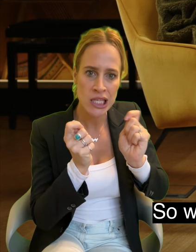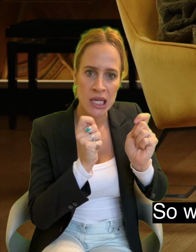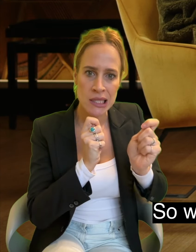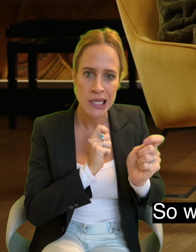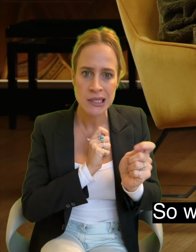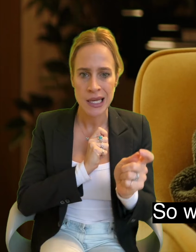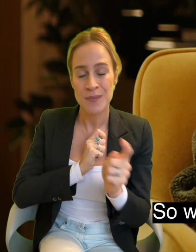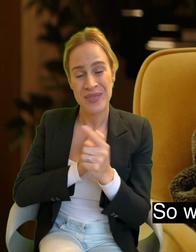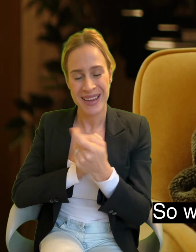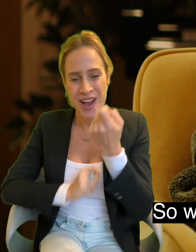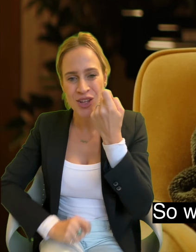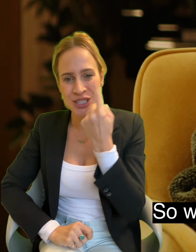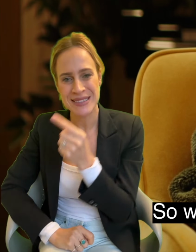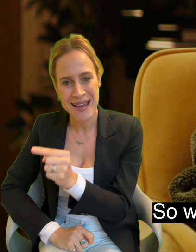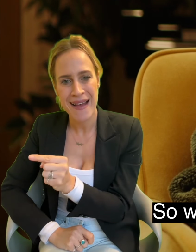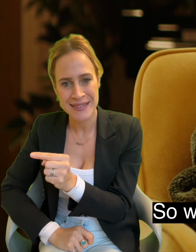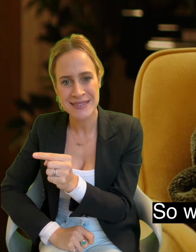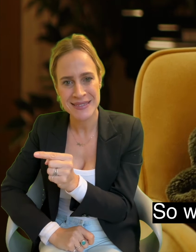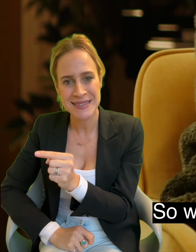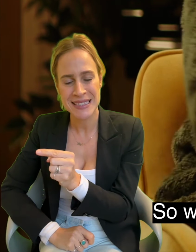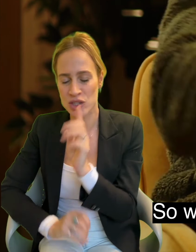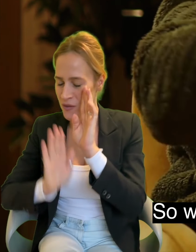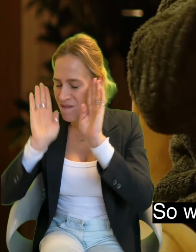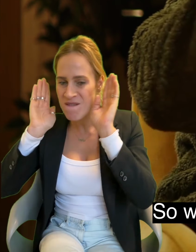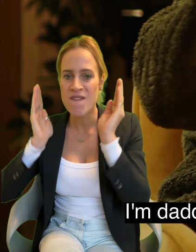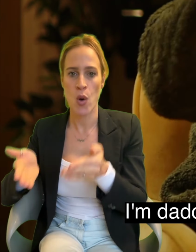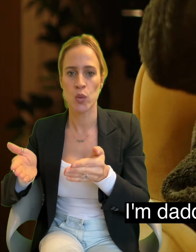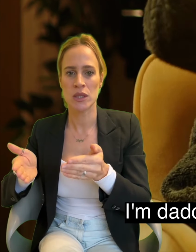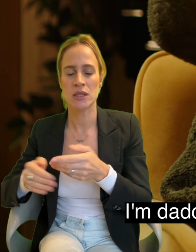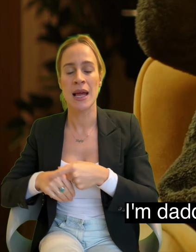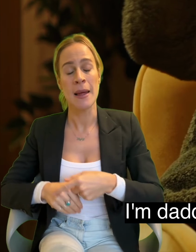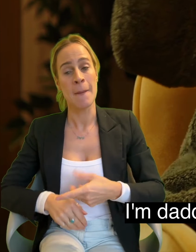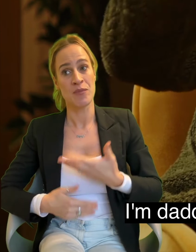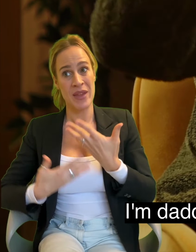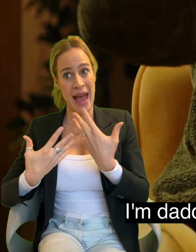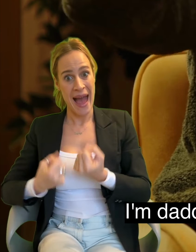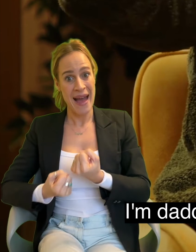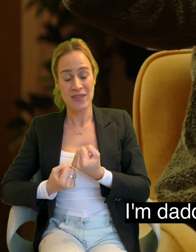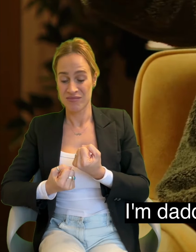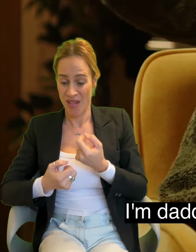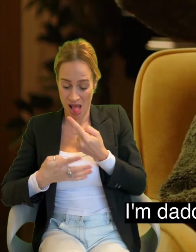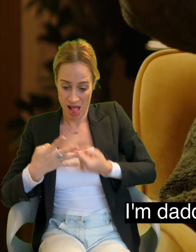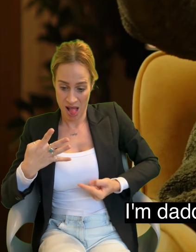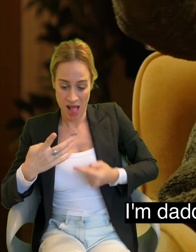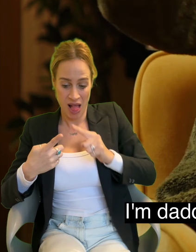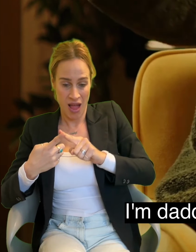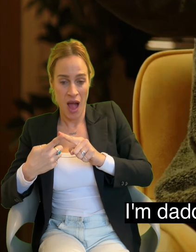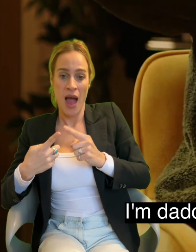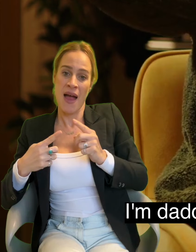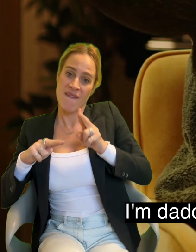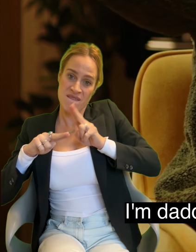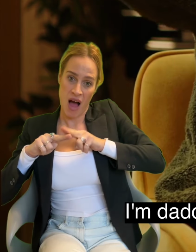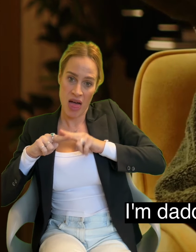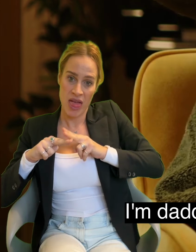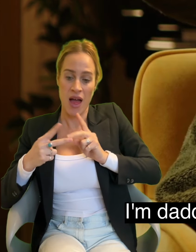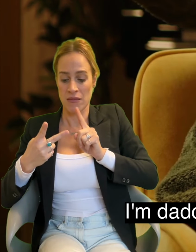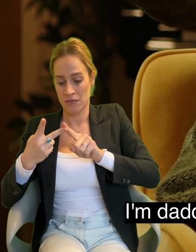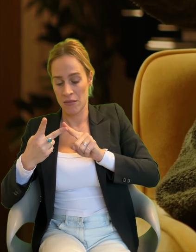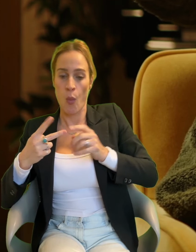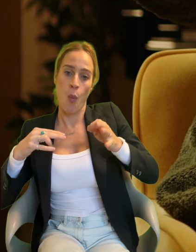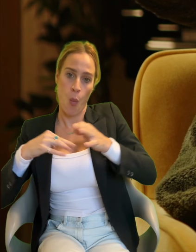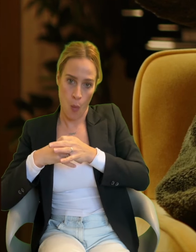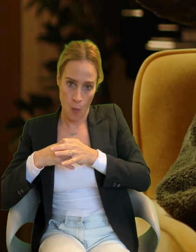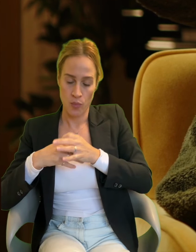is, what people don't understand is, I'm daddy mode, then I'm husband mode, then I'm family man